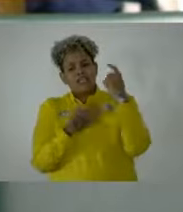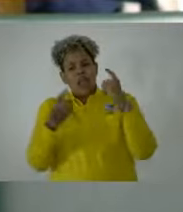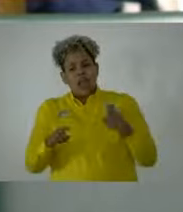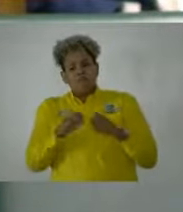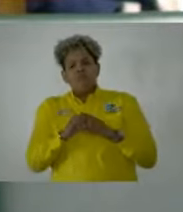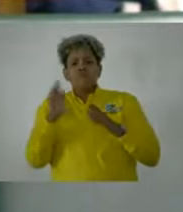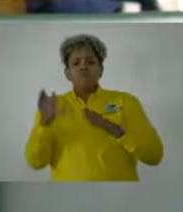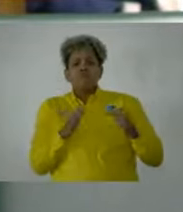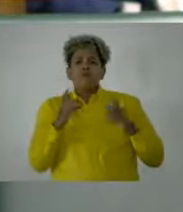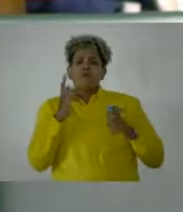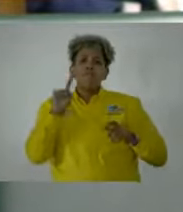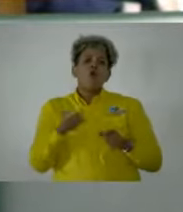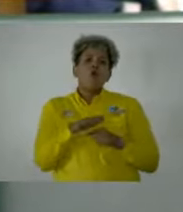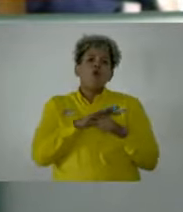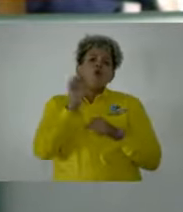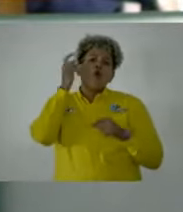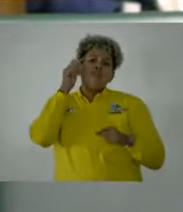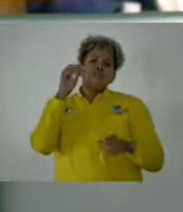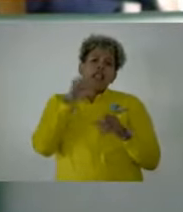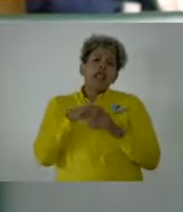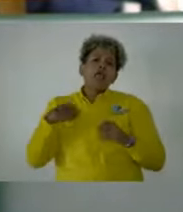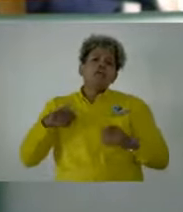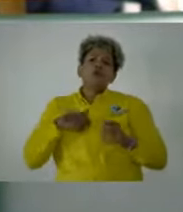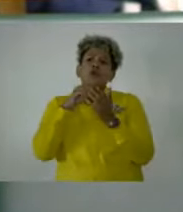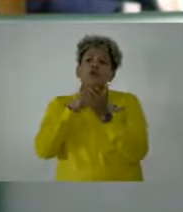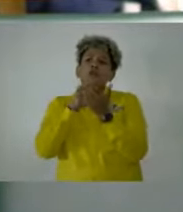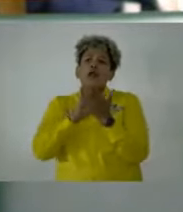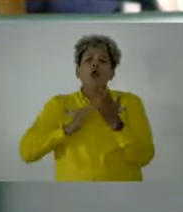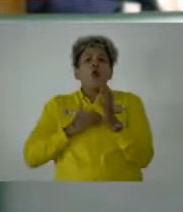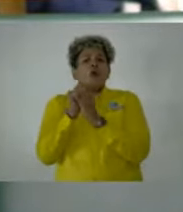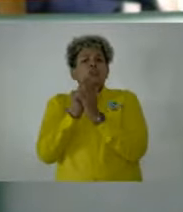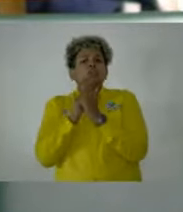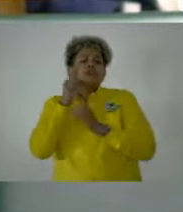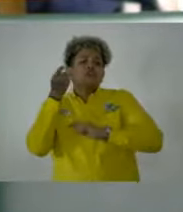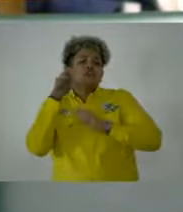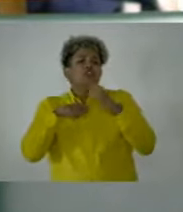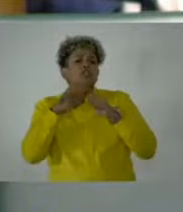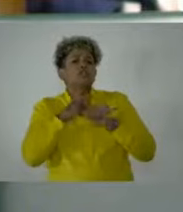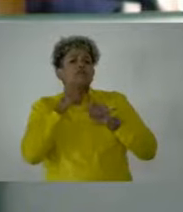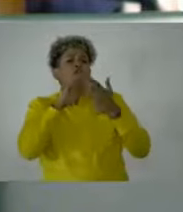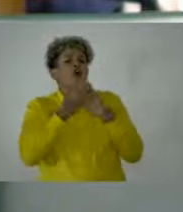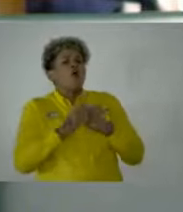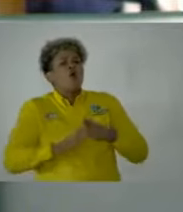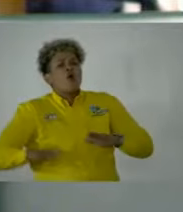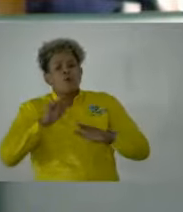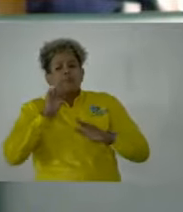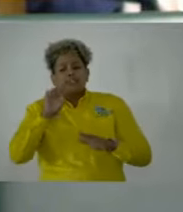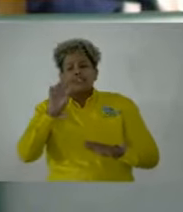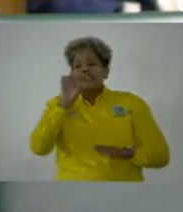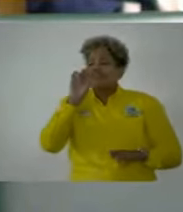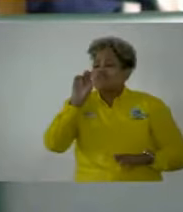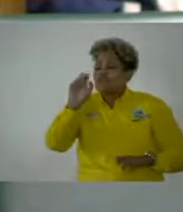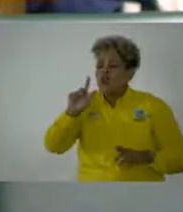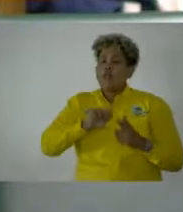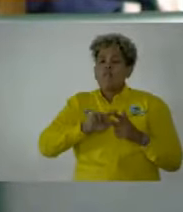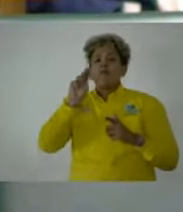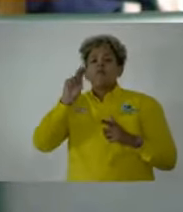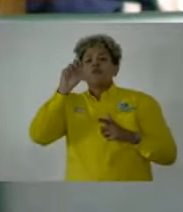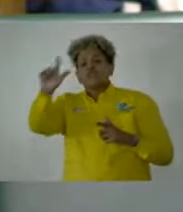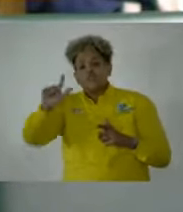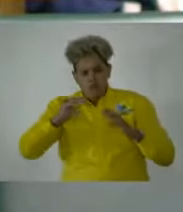in preparation for the local government elections, we laid out our agenda for change at the community, divisional, and municipal